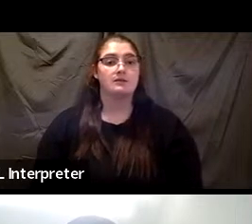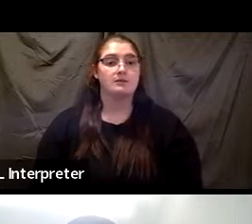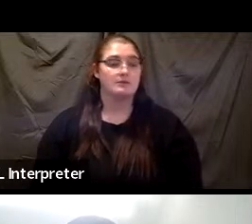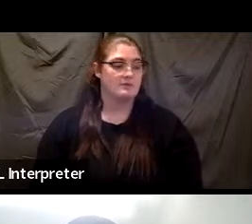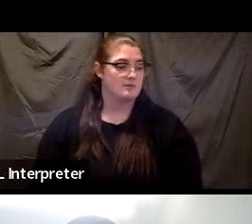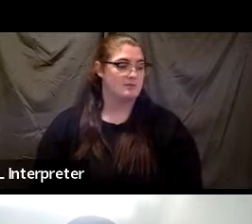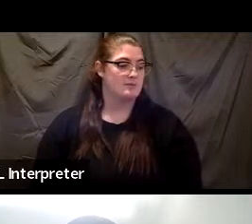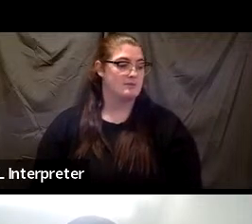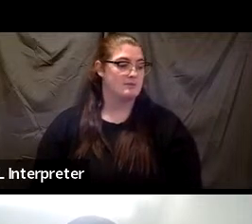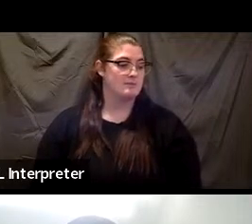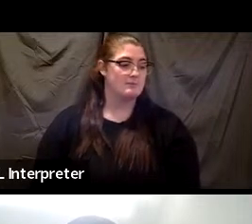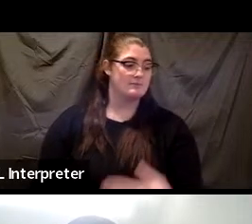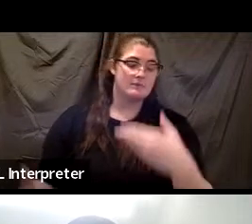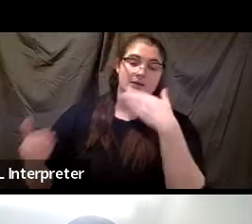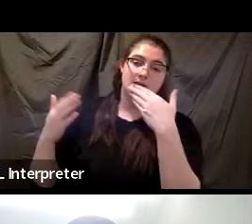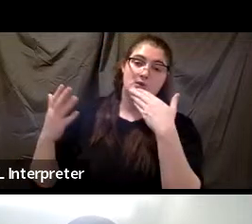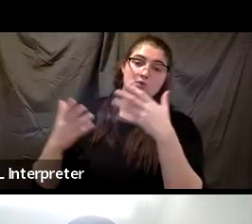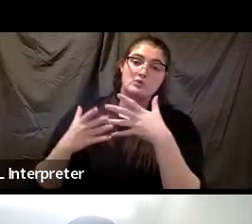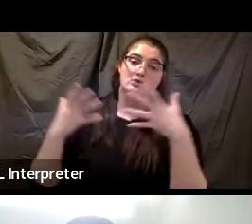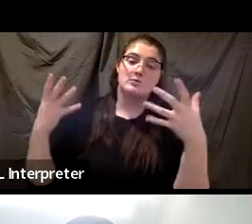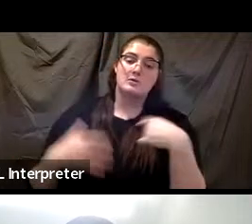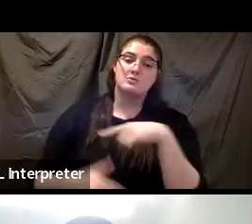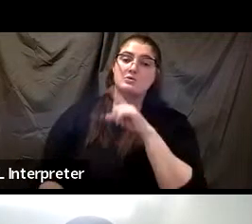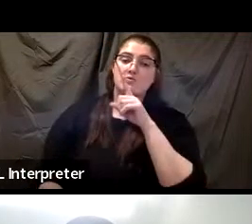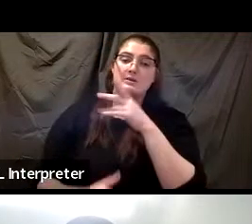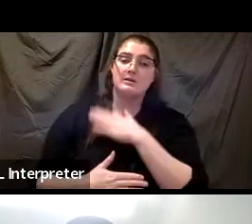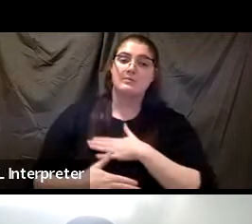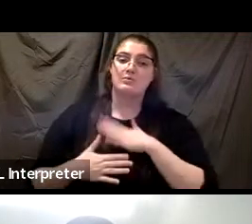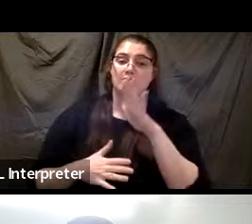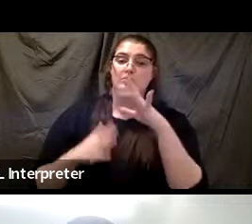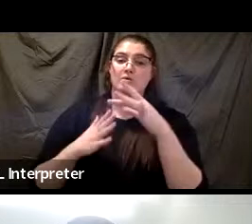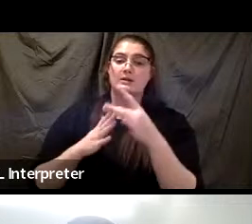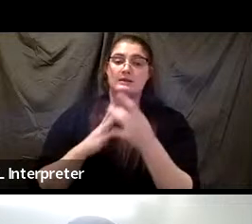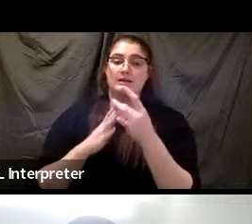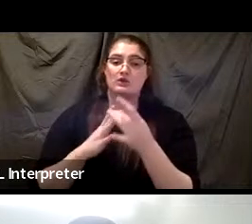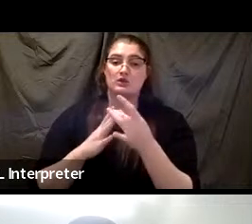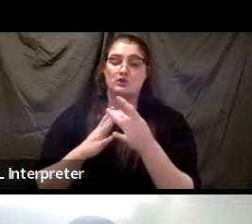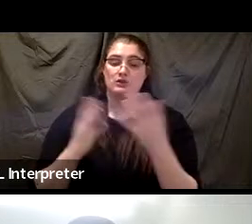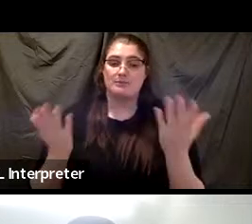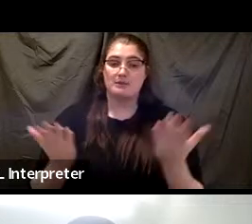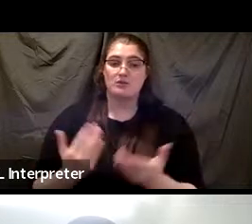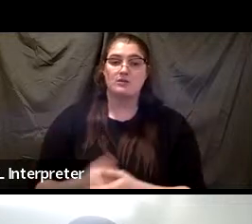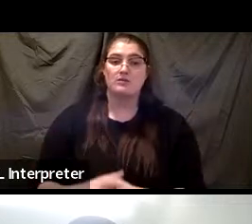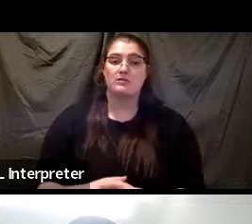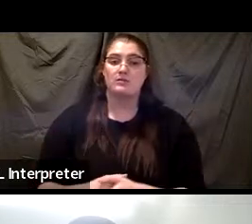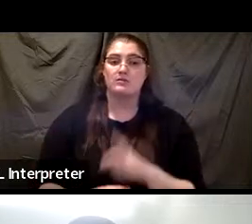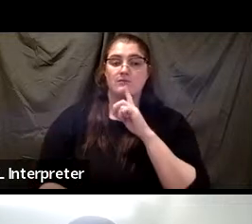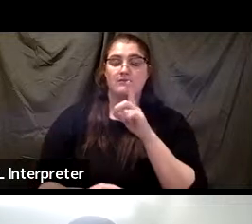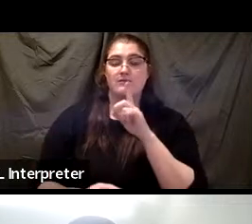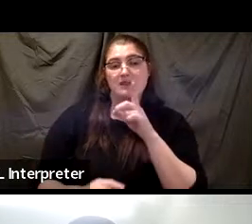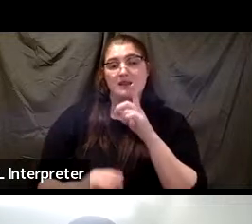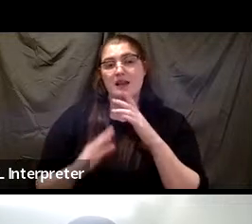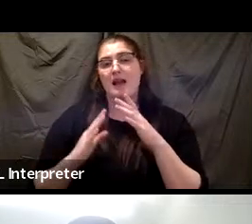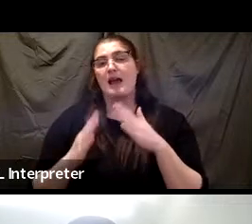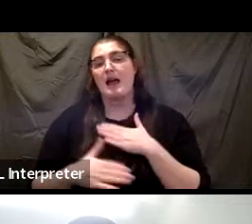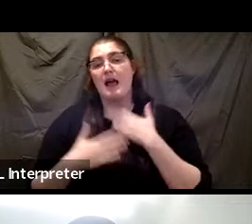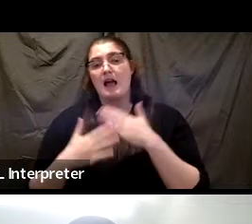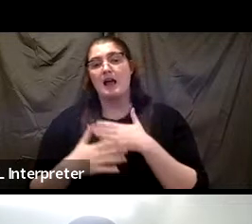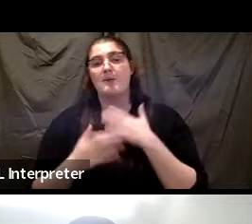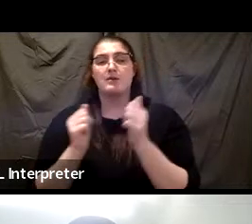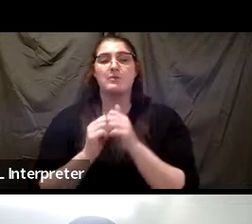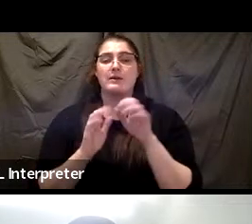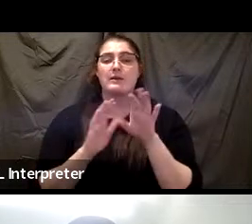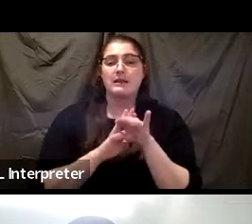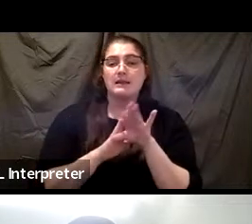Captain Monahan, thank you so much. We really do appreciate your leadership. Very, very happy with the camera that you